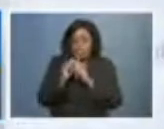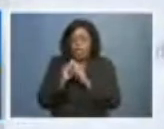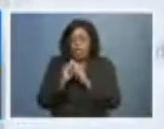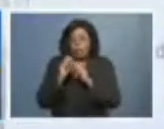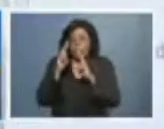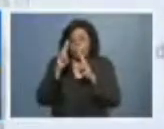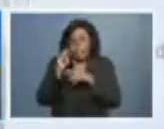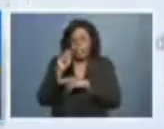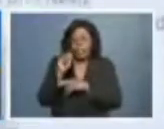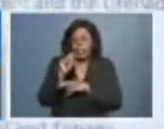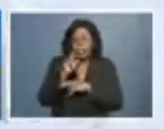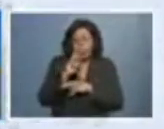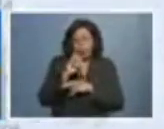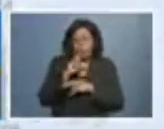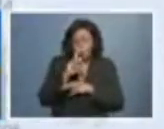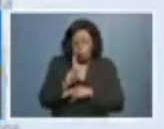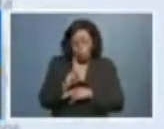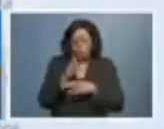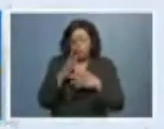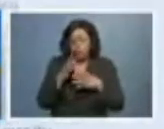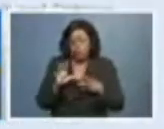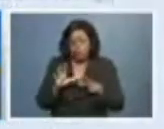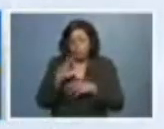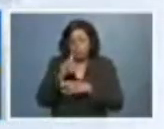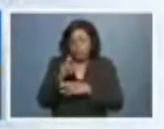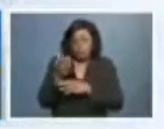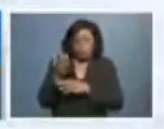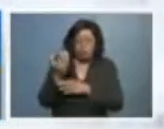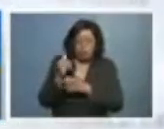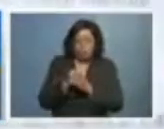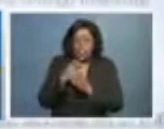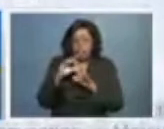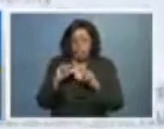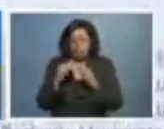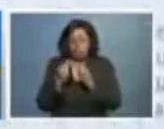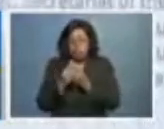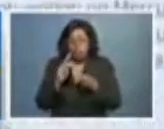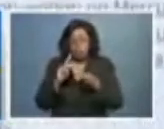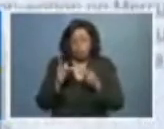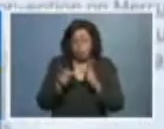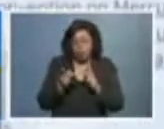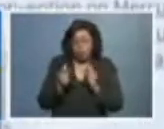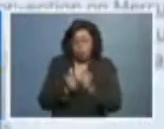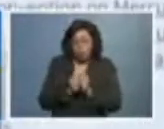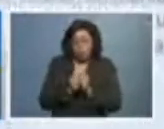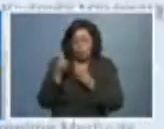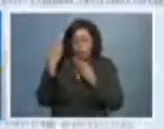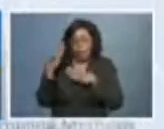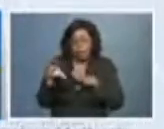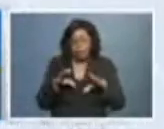has conducted mercury testing regionally. Jennings notes that the groups are interested in partnering with the Bahamas to get the testing